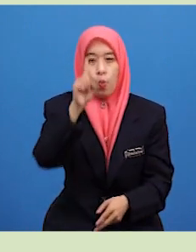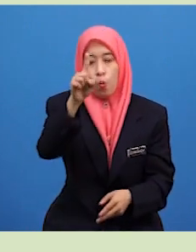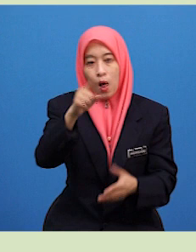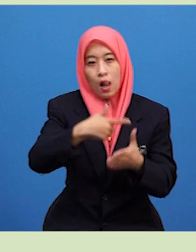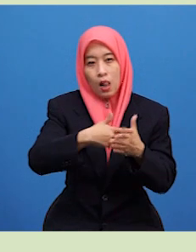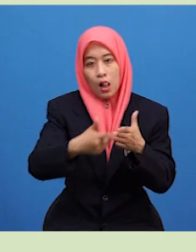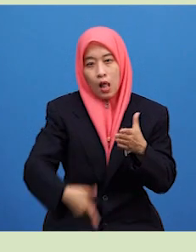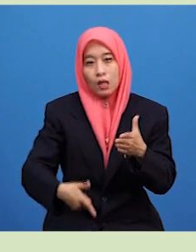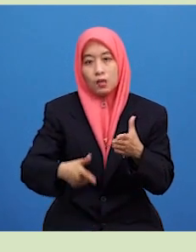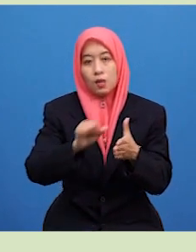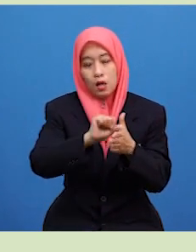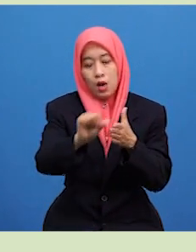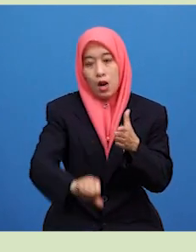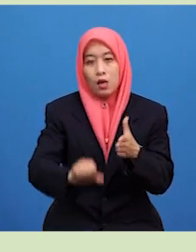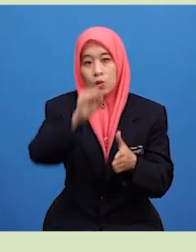last question for you.